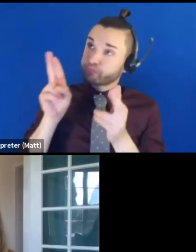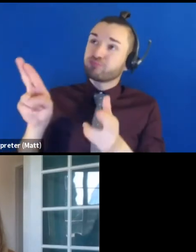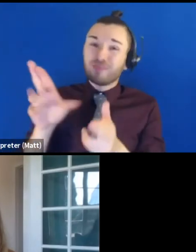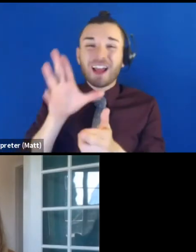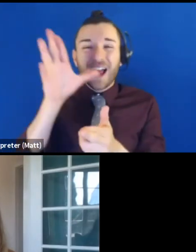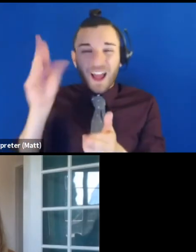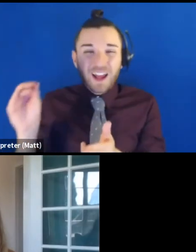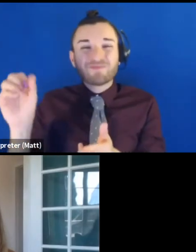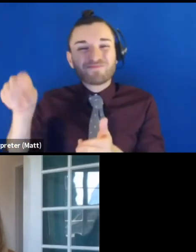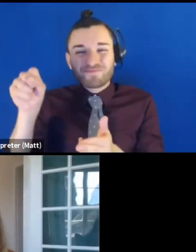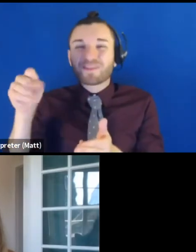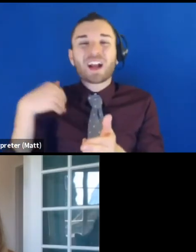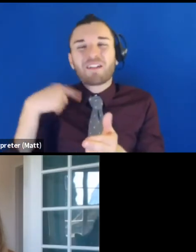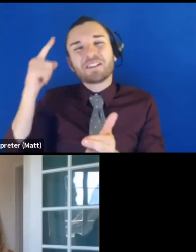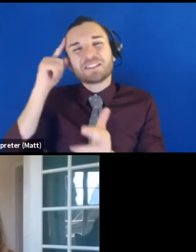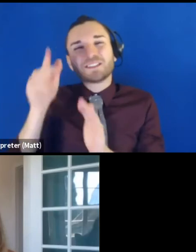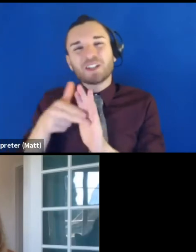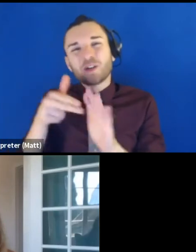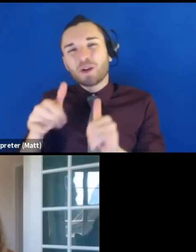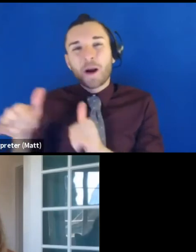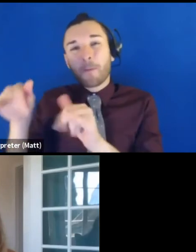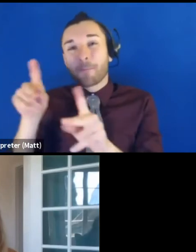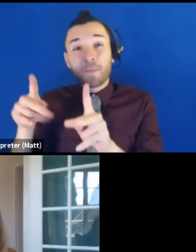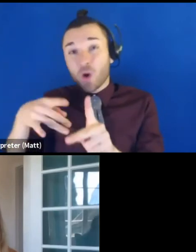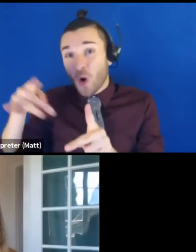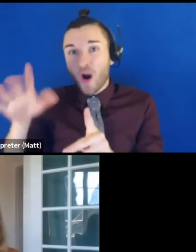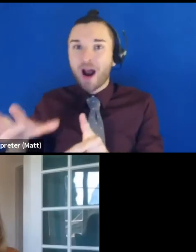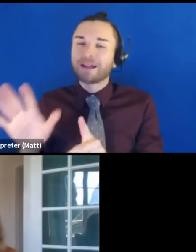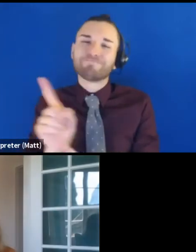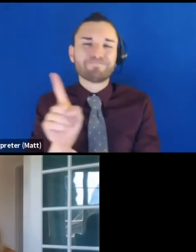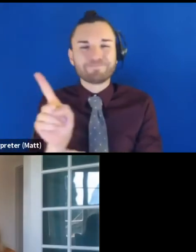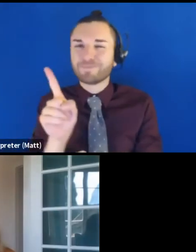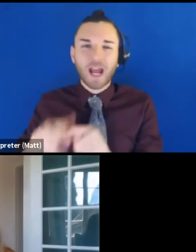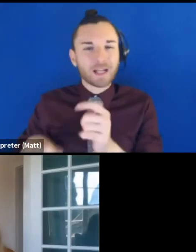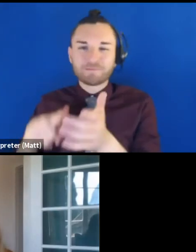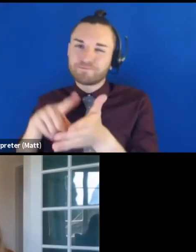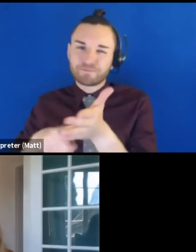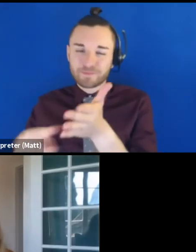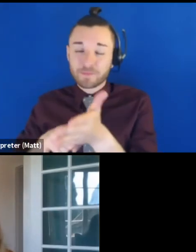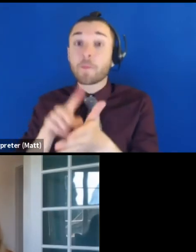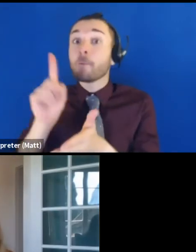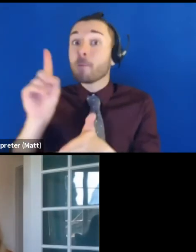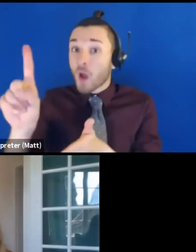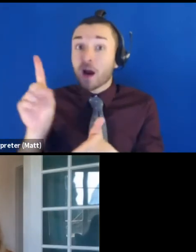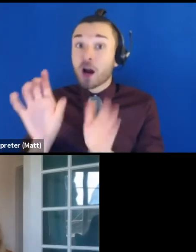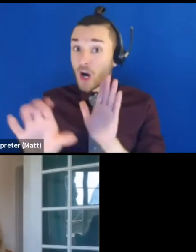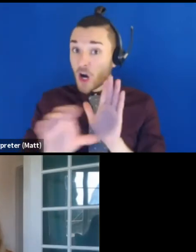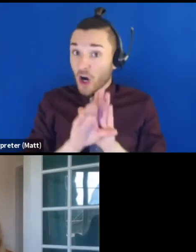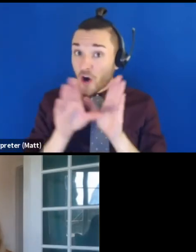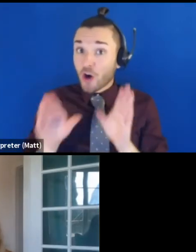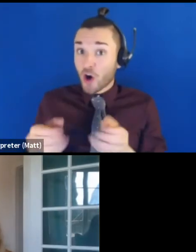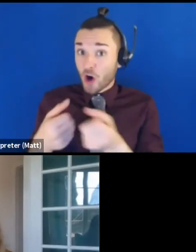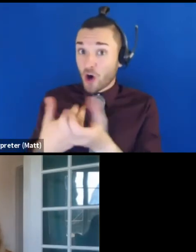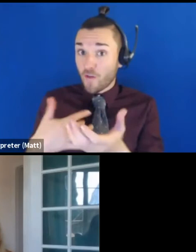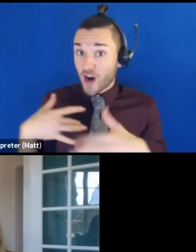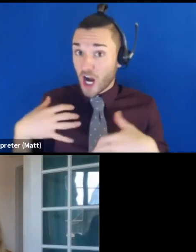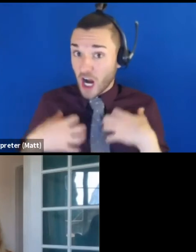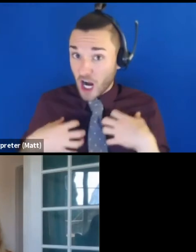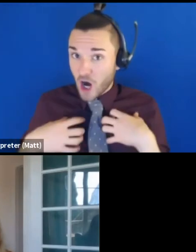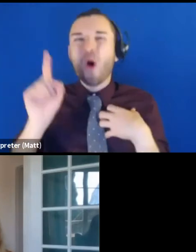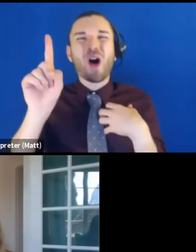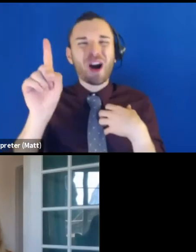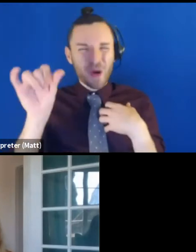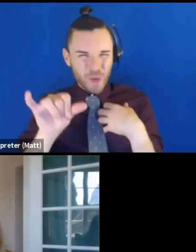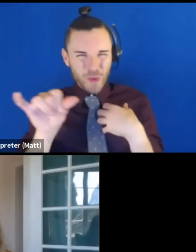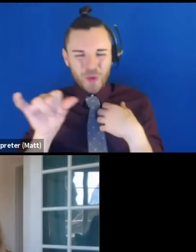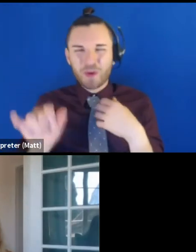stereotypes, I think that's wrong. I think the fact that the characters are unsettling and one of the things that to me is the